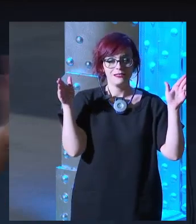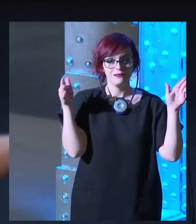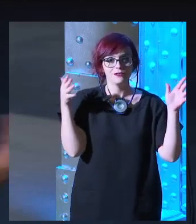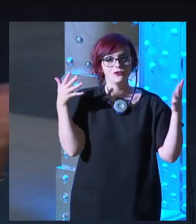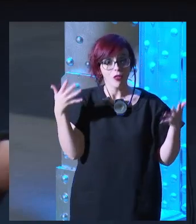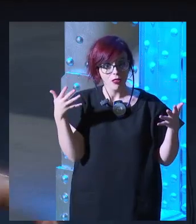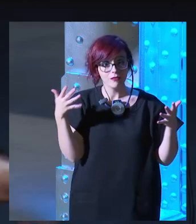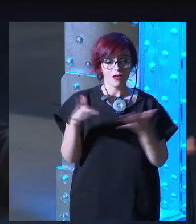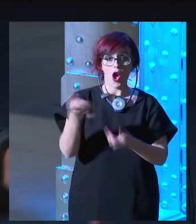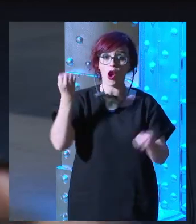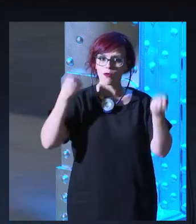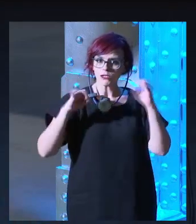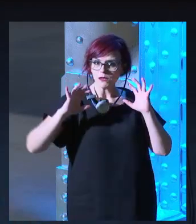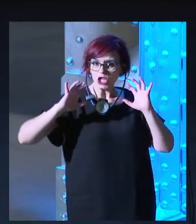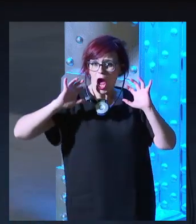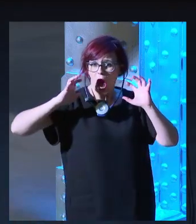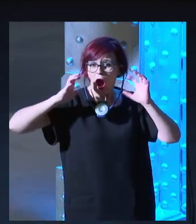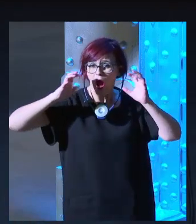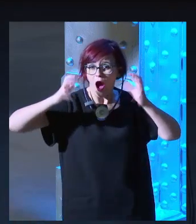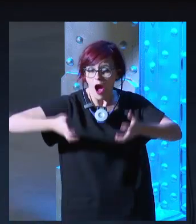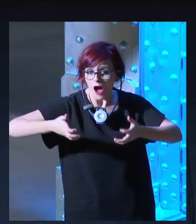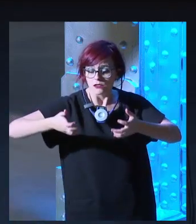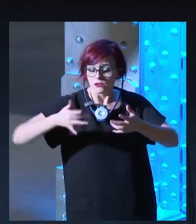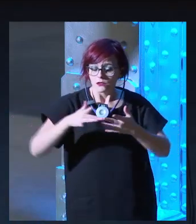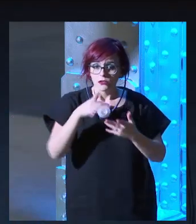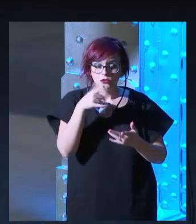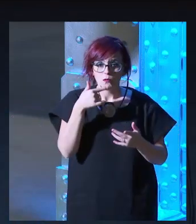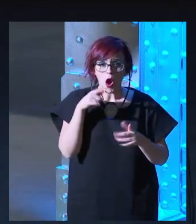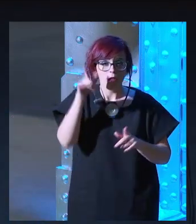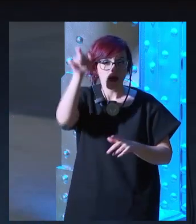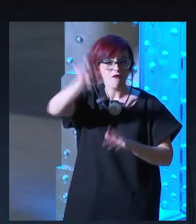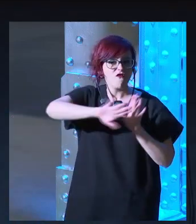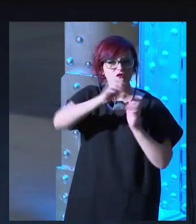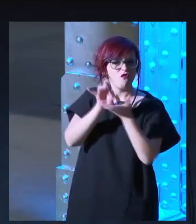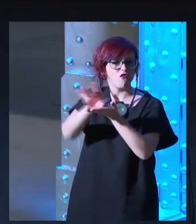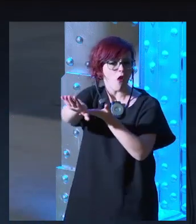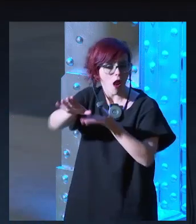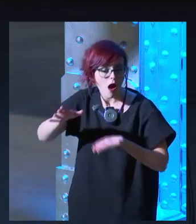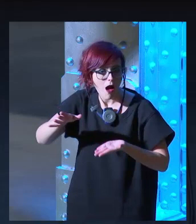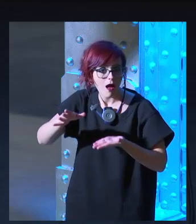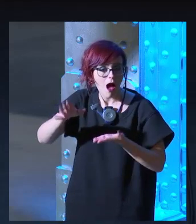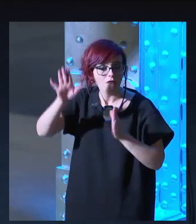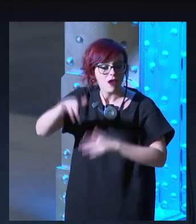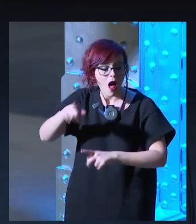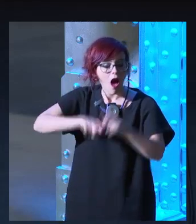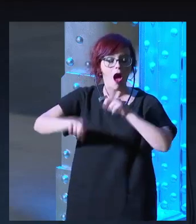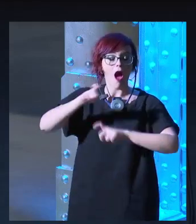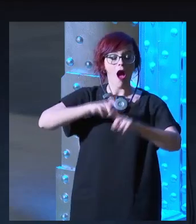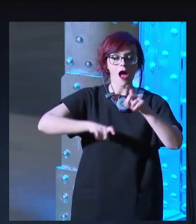just get out of my face now. So I had to deal with my anger towards my parents, of course I